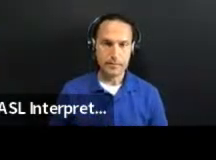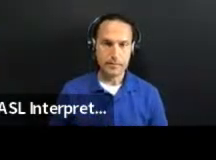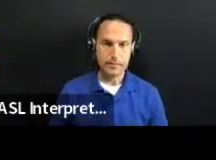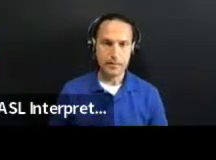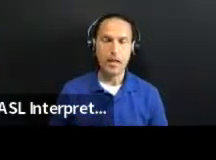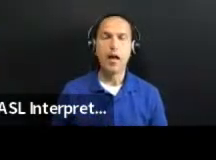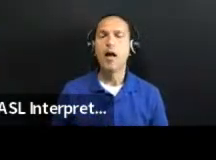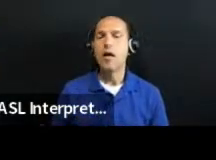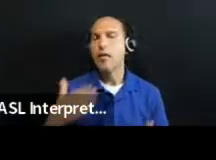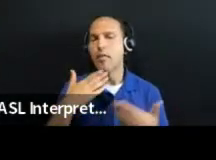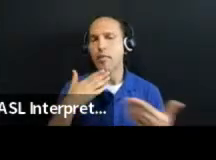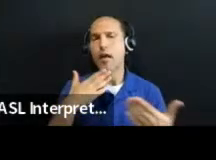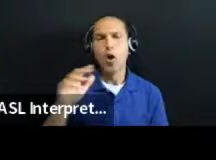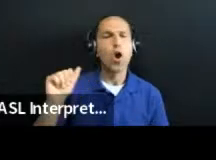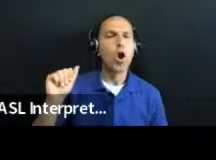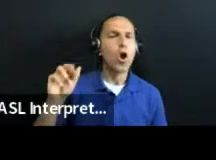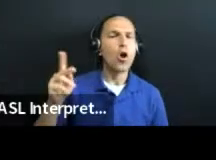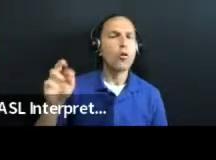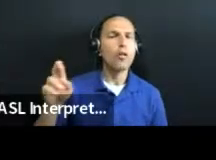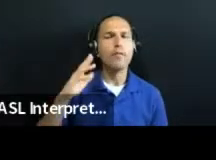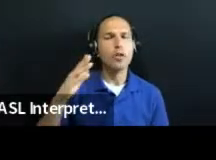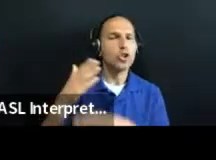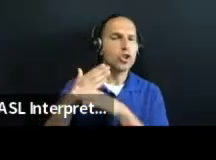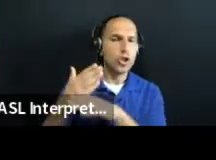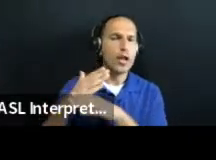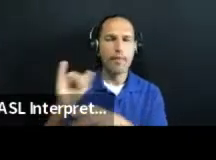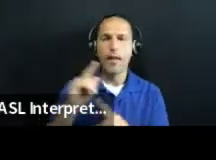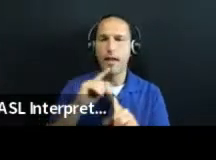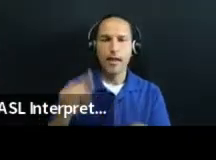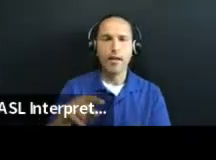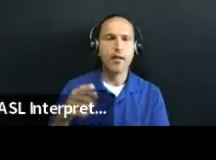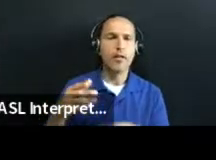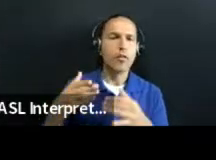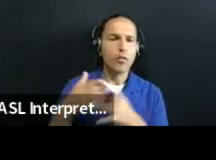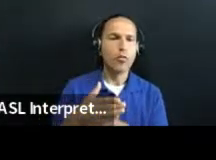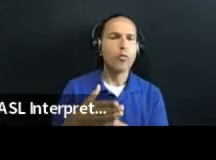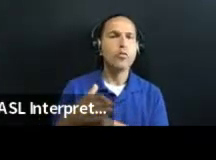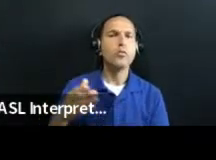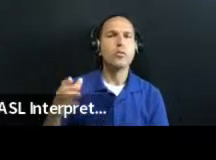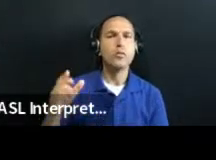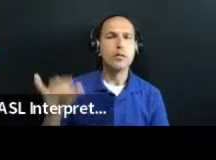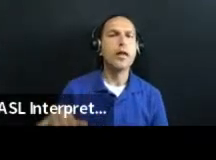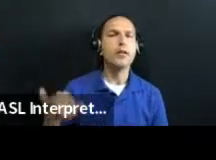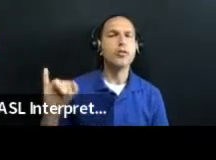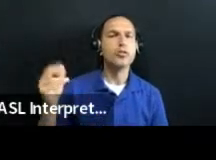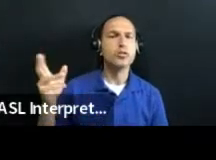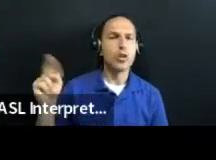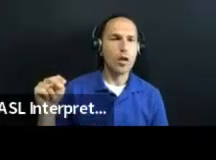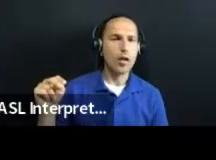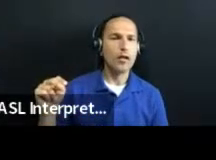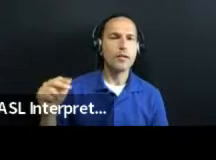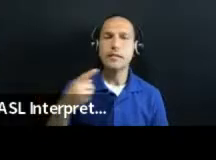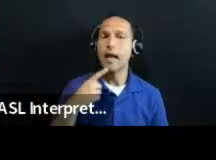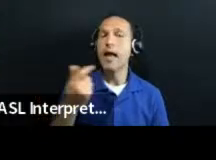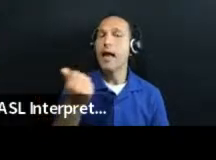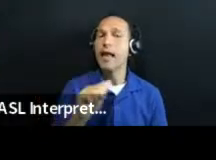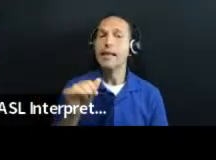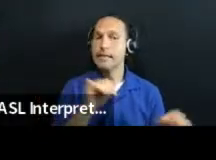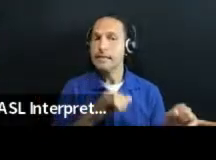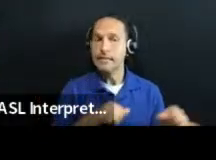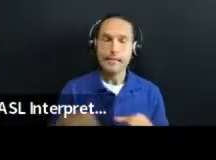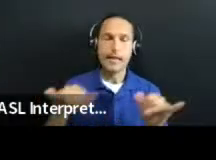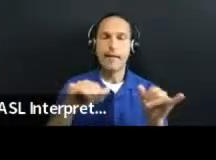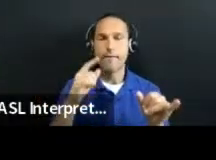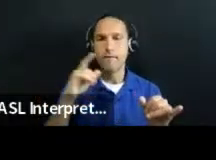And thank you, Arthur, for sharing that answer by John Kirkwood. Somebody asked, are there standards specifically